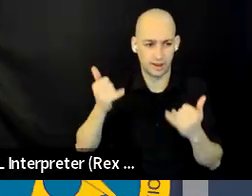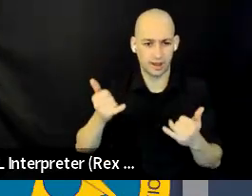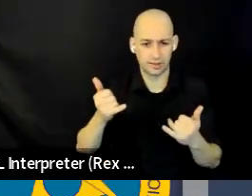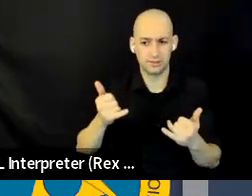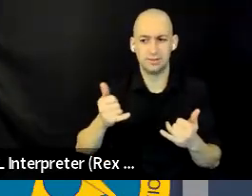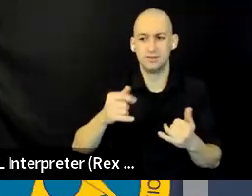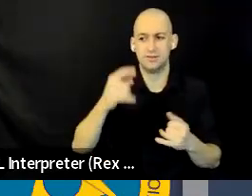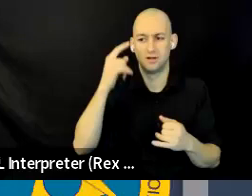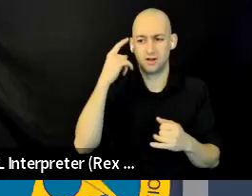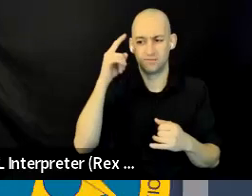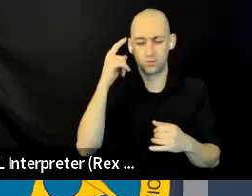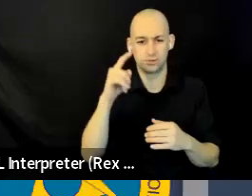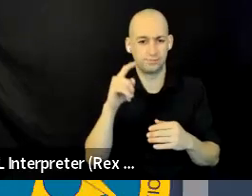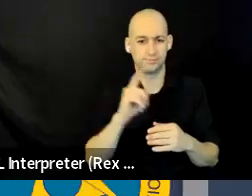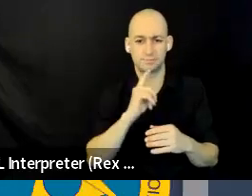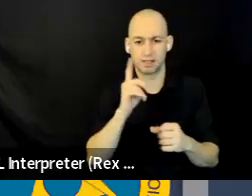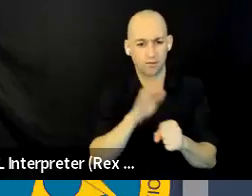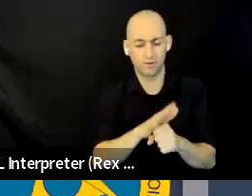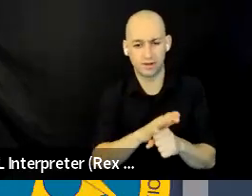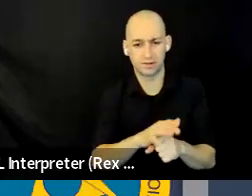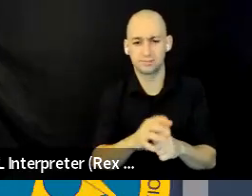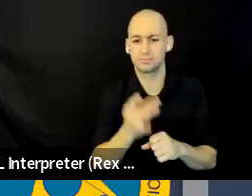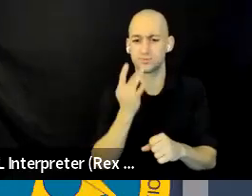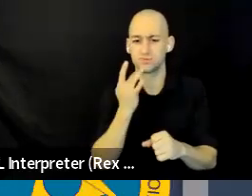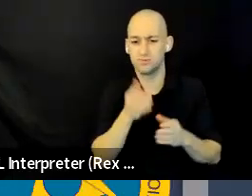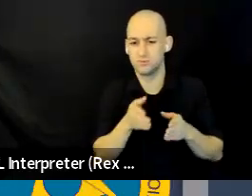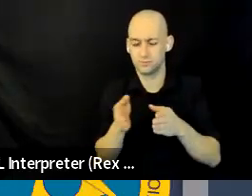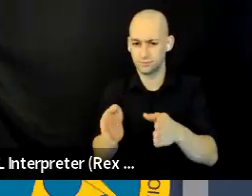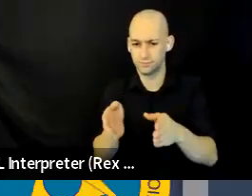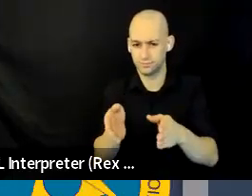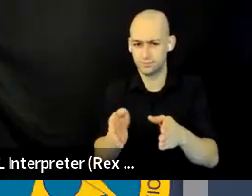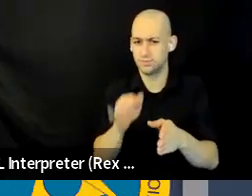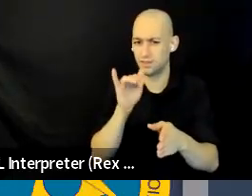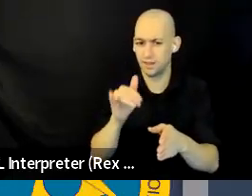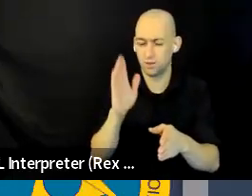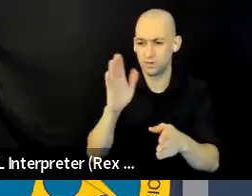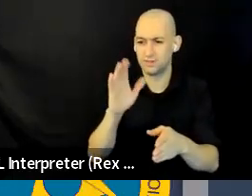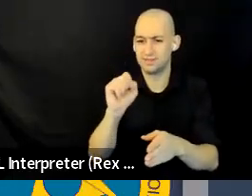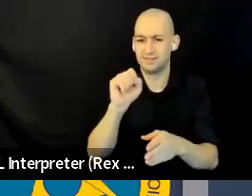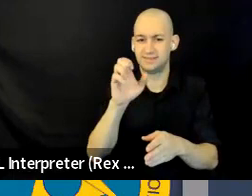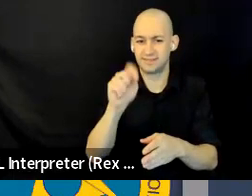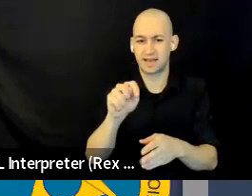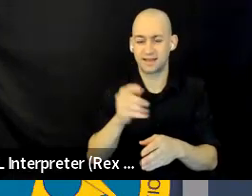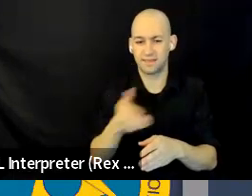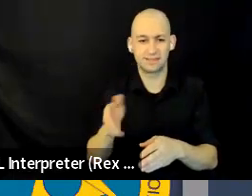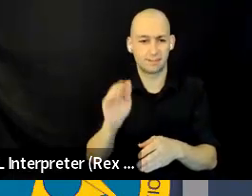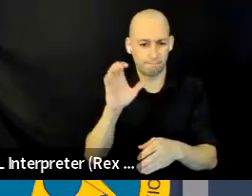order to clarify a preferred route and have them reapply, that would just set things back, whereas those things could be